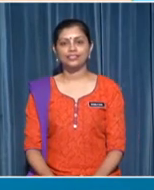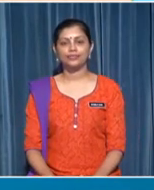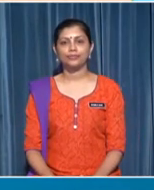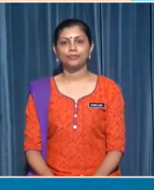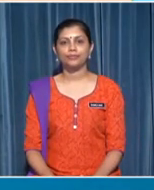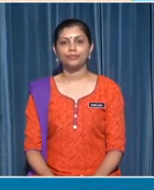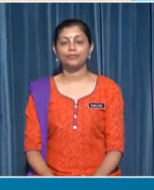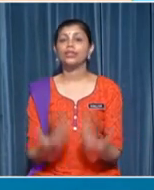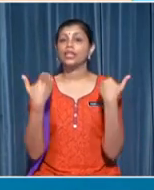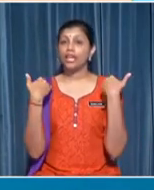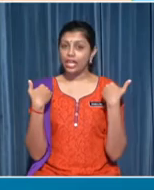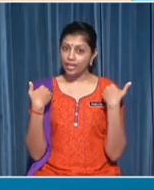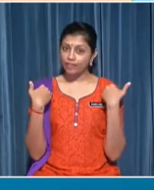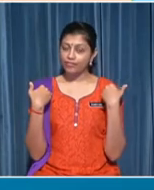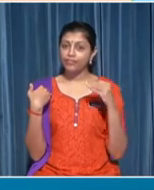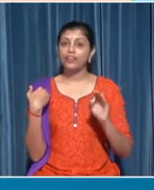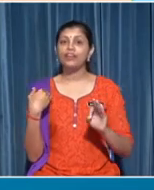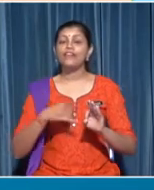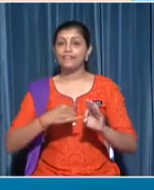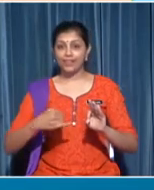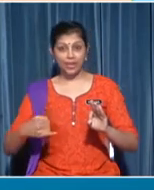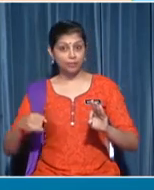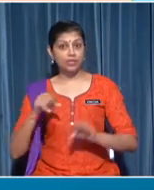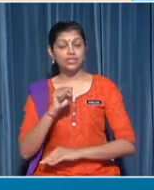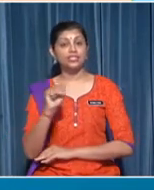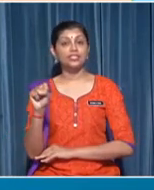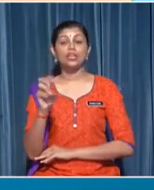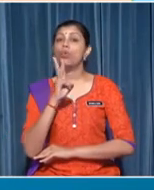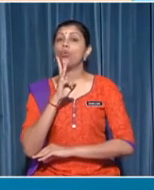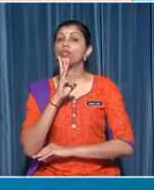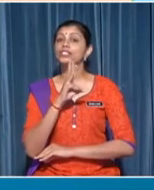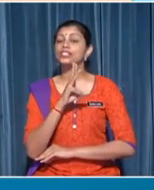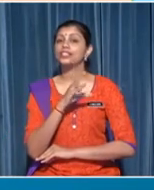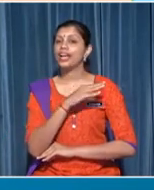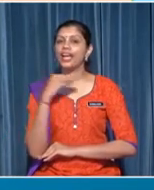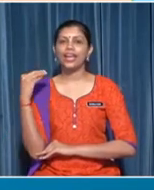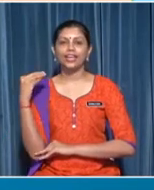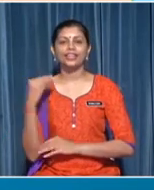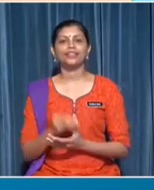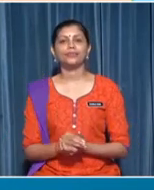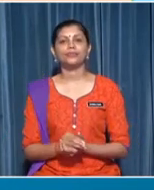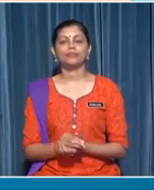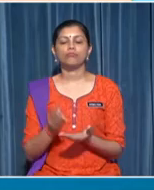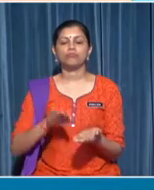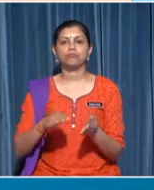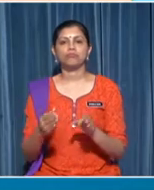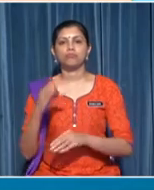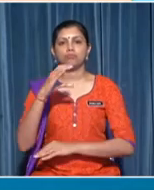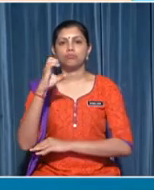nutrients. Instead, they consist of fibers, water, and also dead